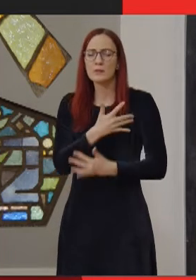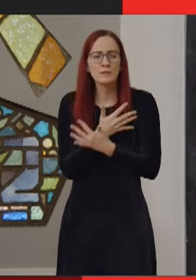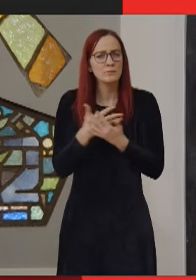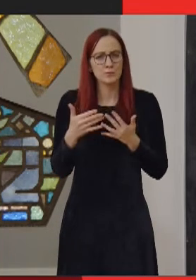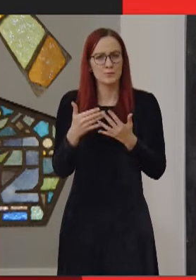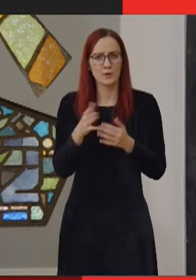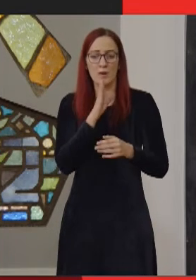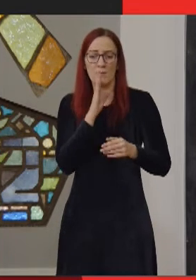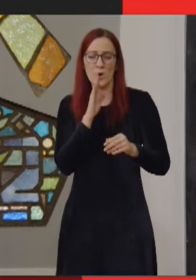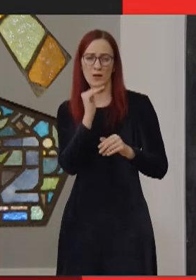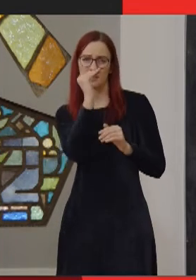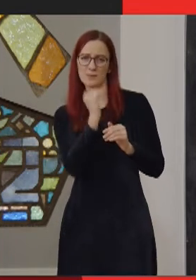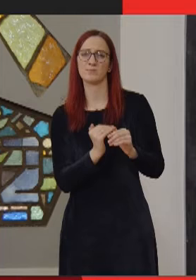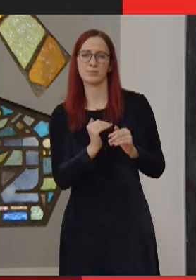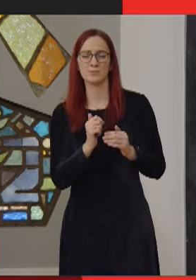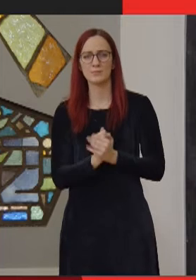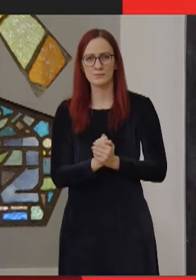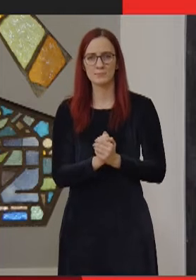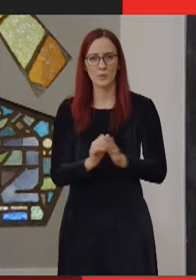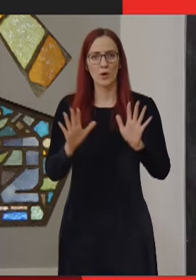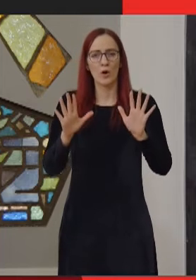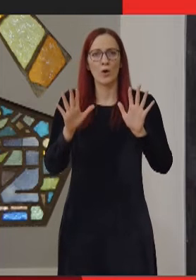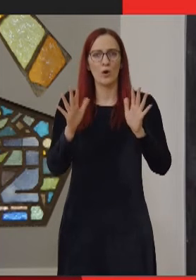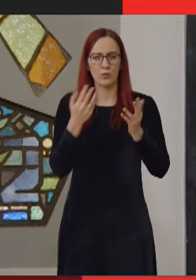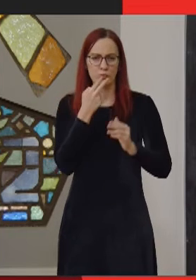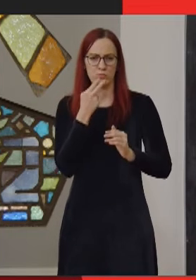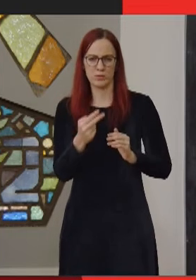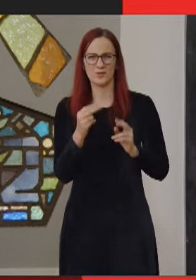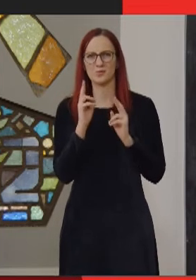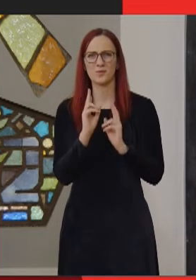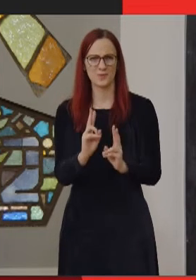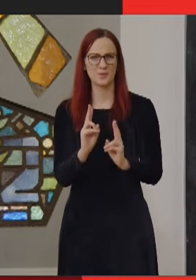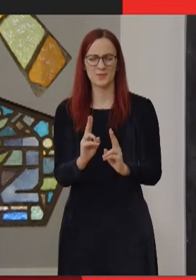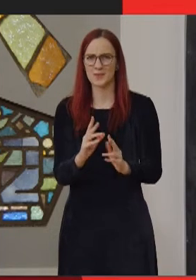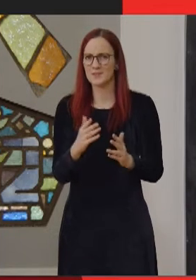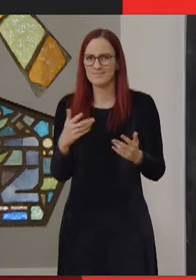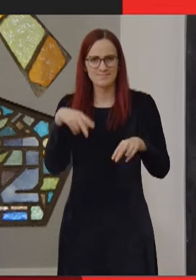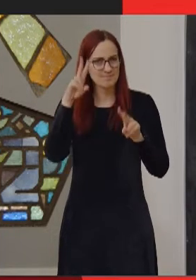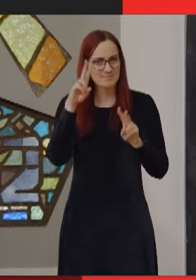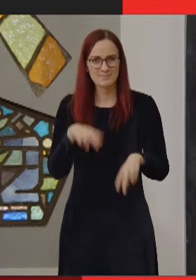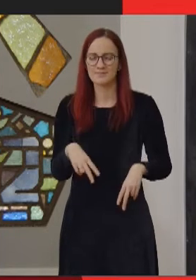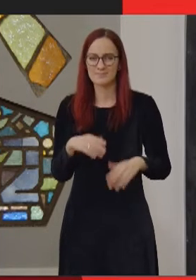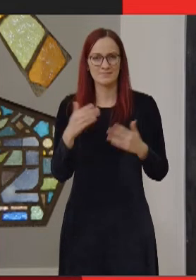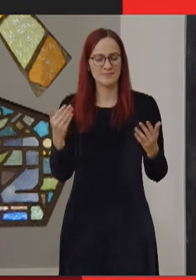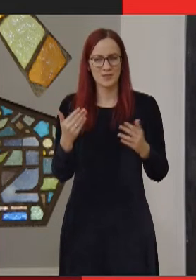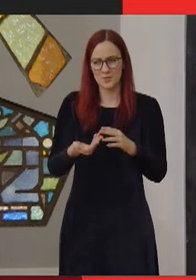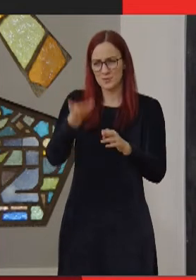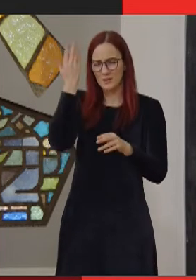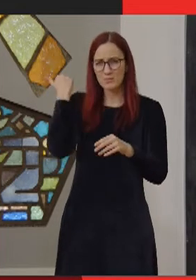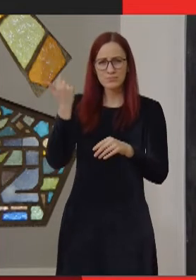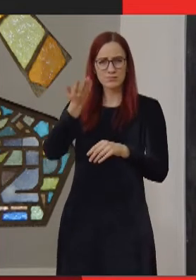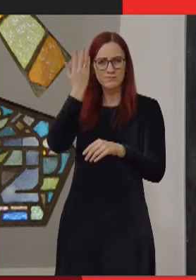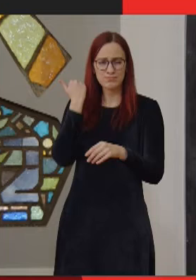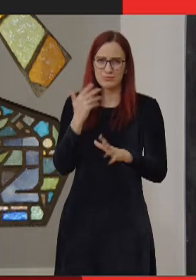and is superior to a woman, but a civilized society should not base